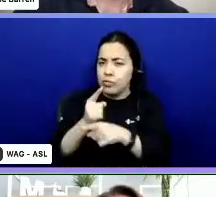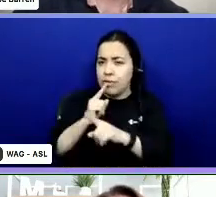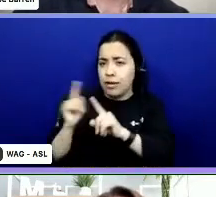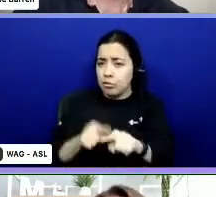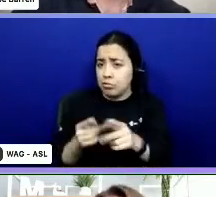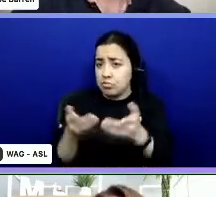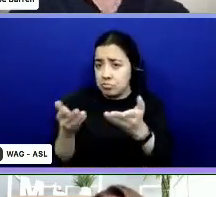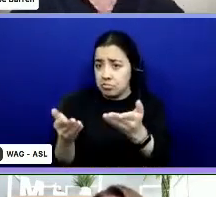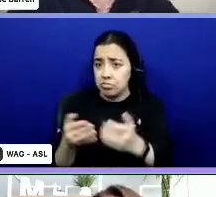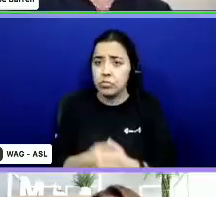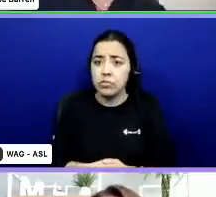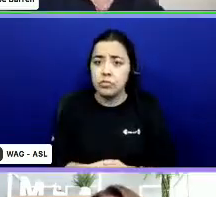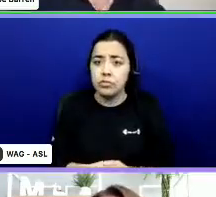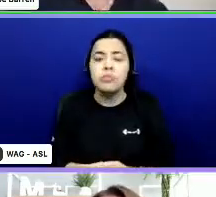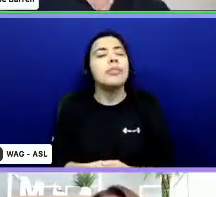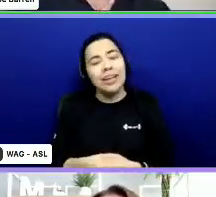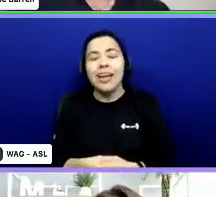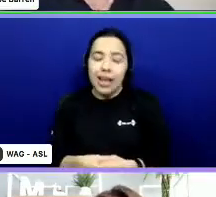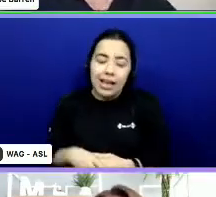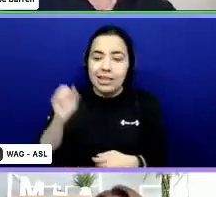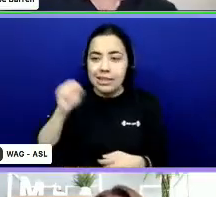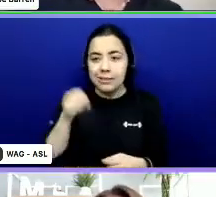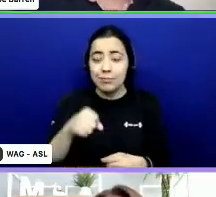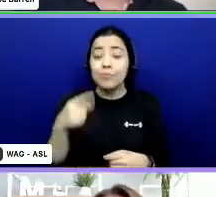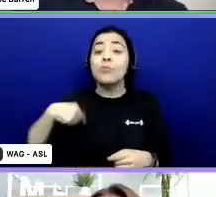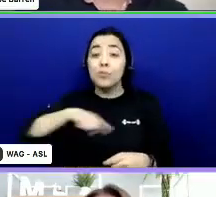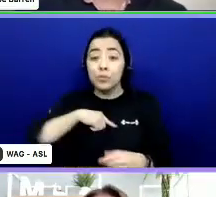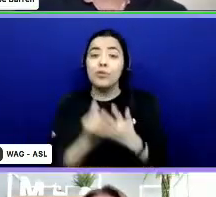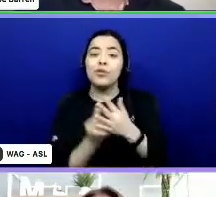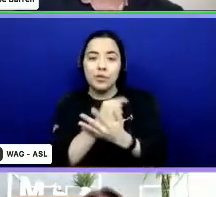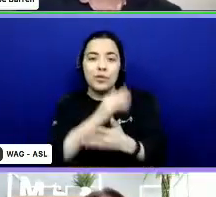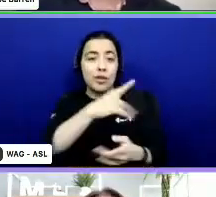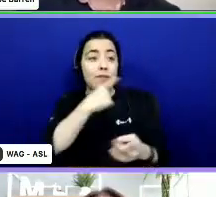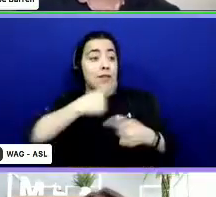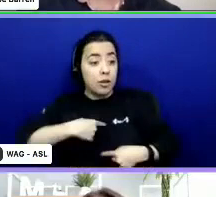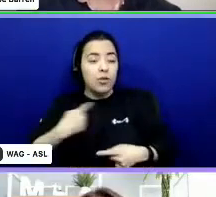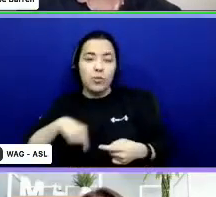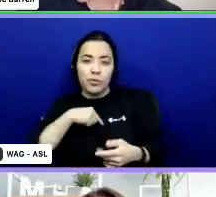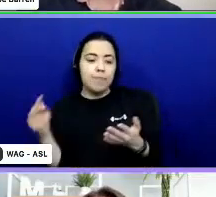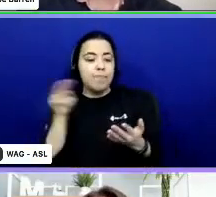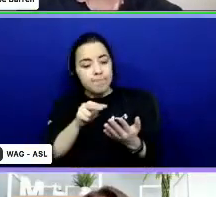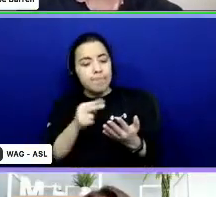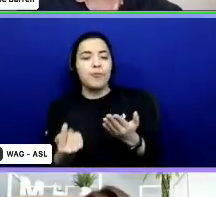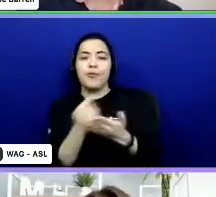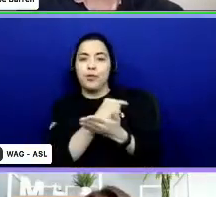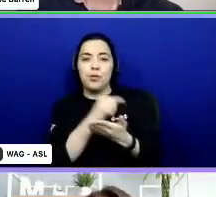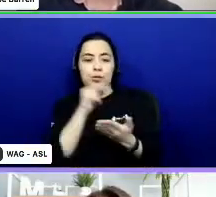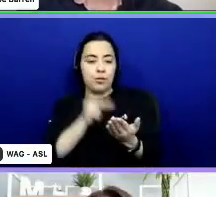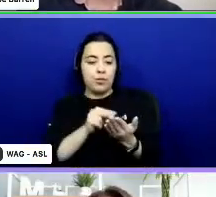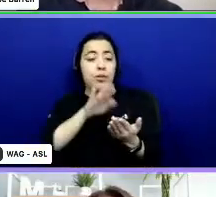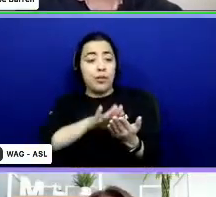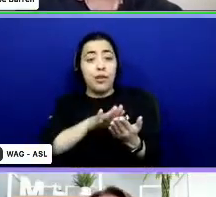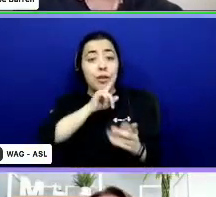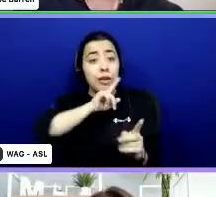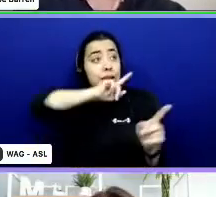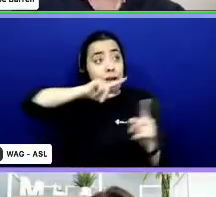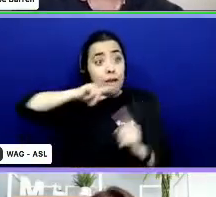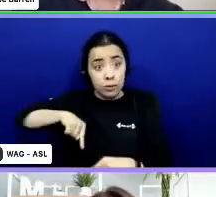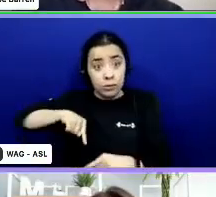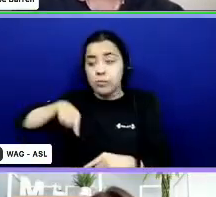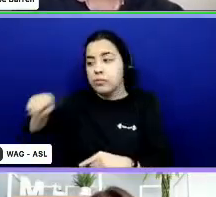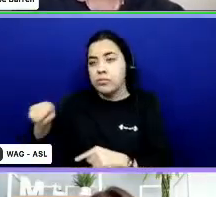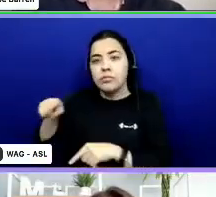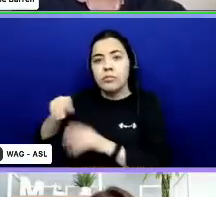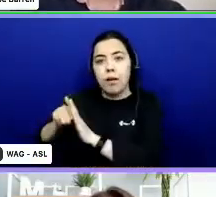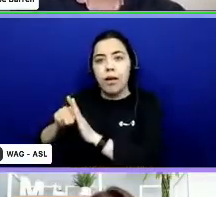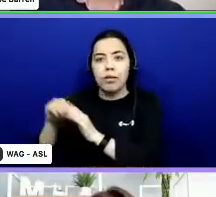is. Right. Yeah. So we do actually review their answers, and their answers do influence our model. So when we know